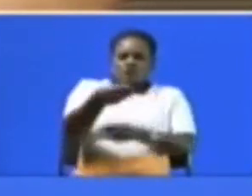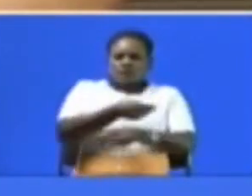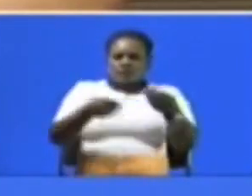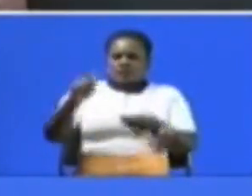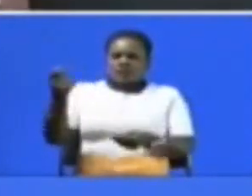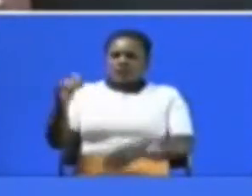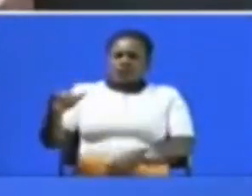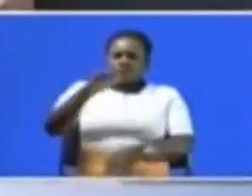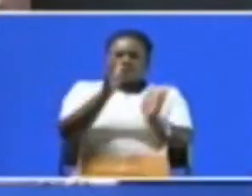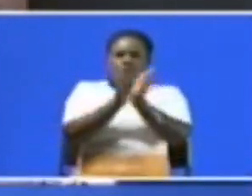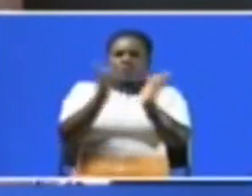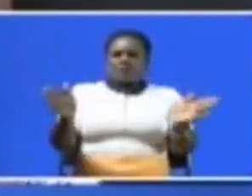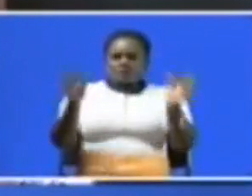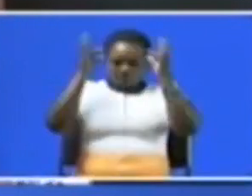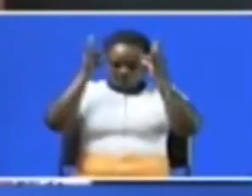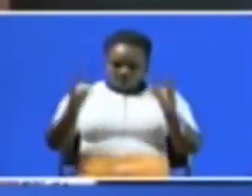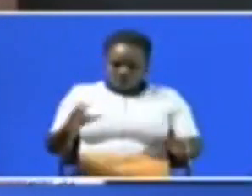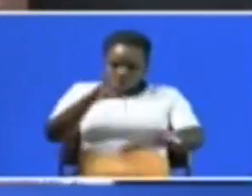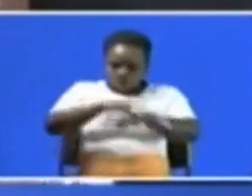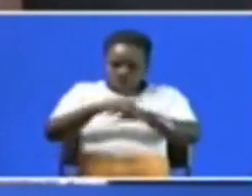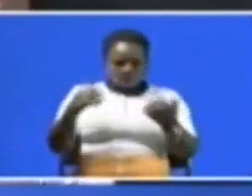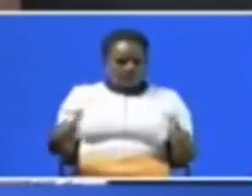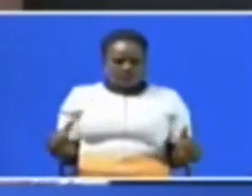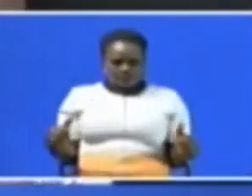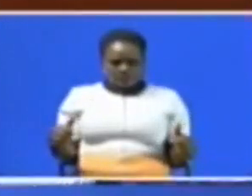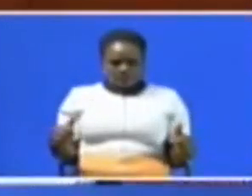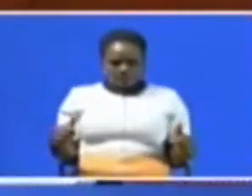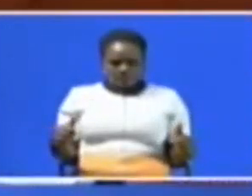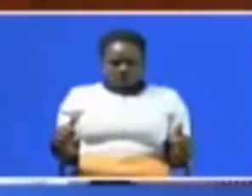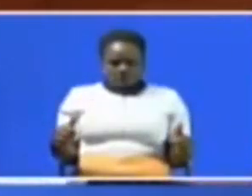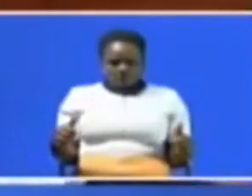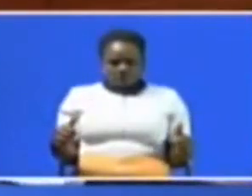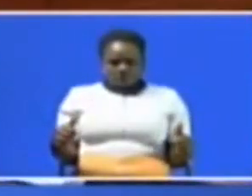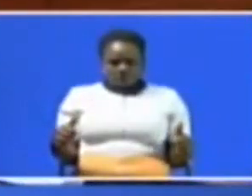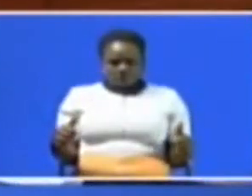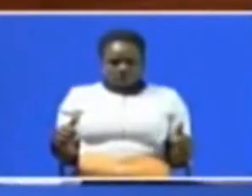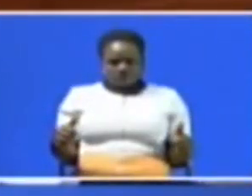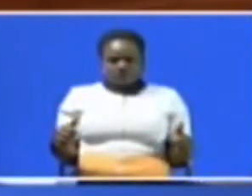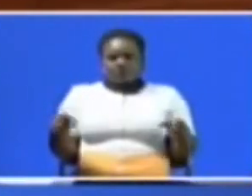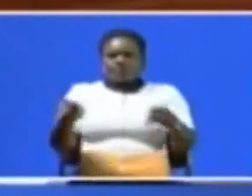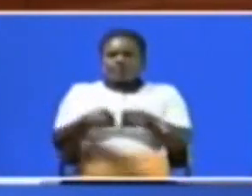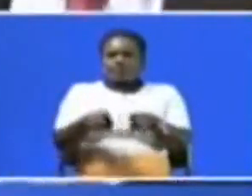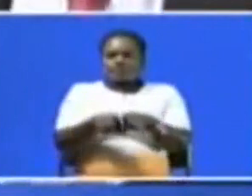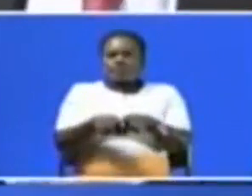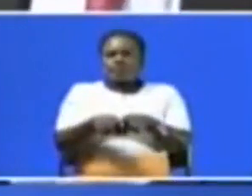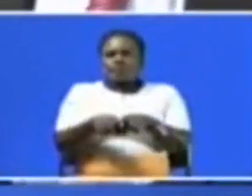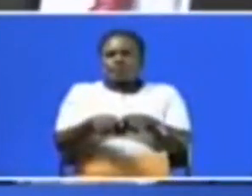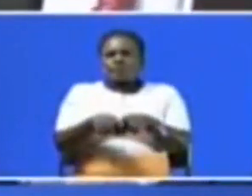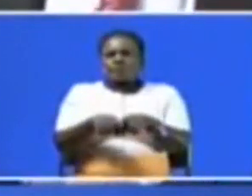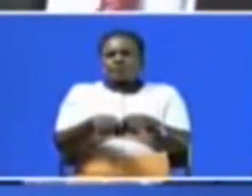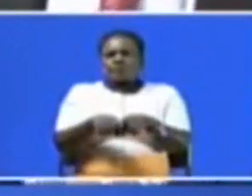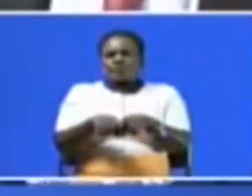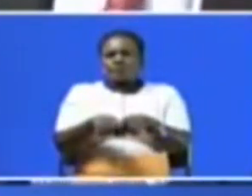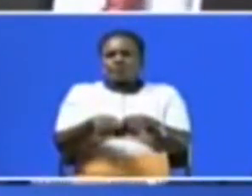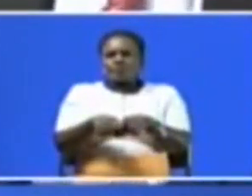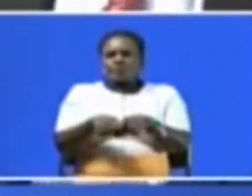Airways is a public entity. No decision has been made. We have just done the due diligence, and then we will compare